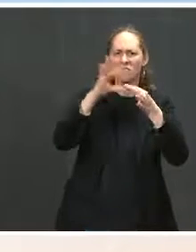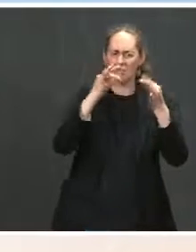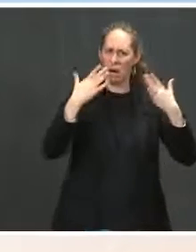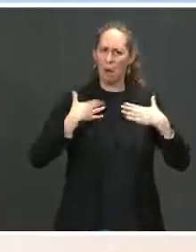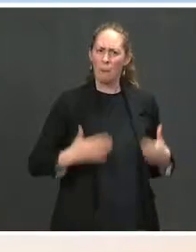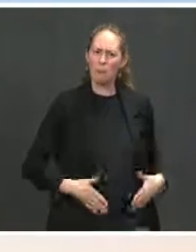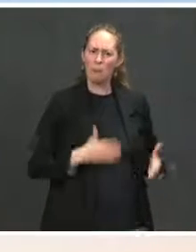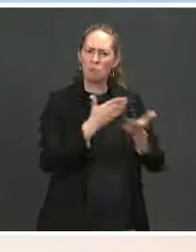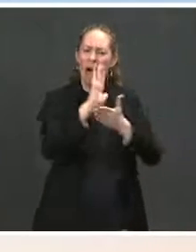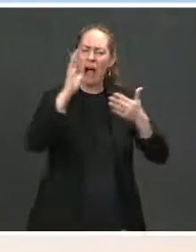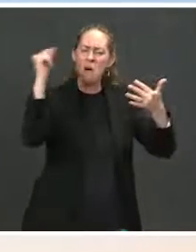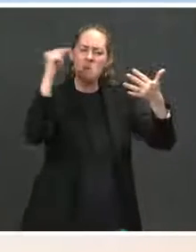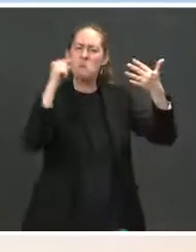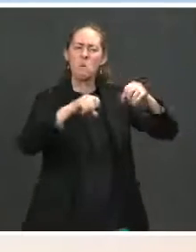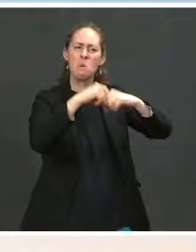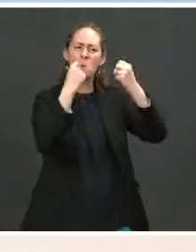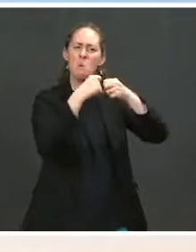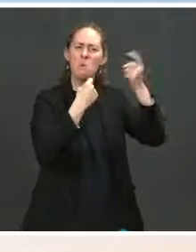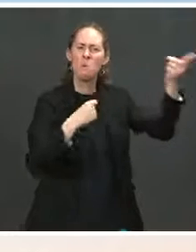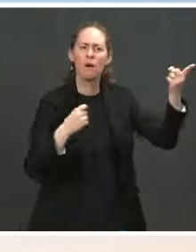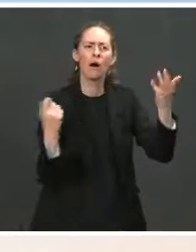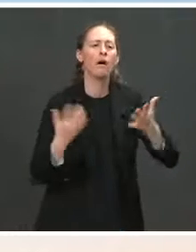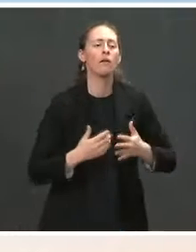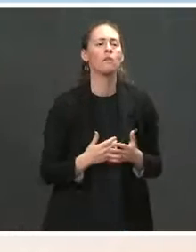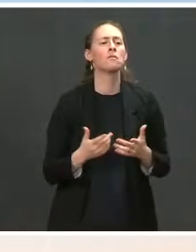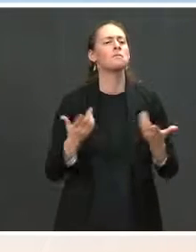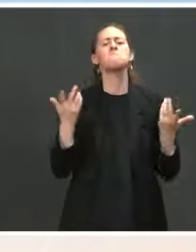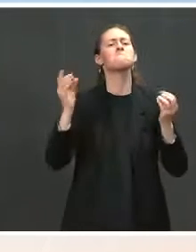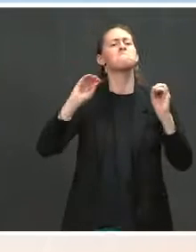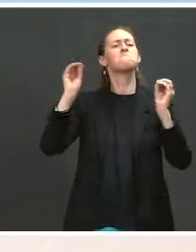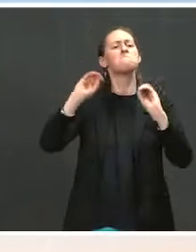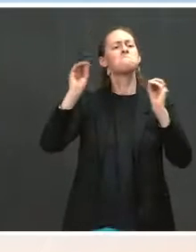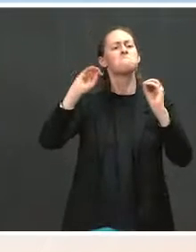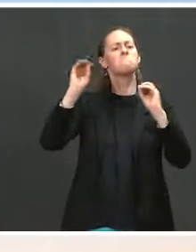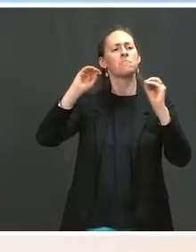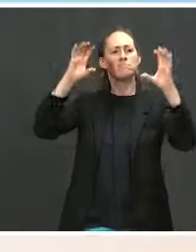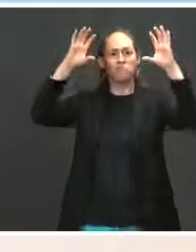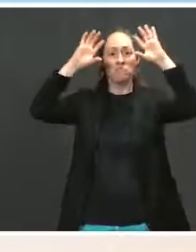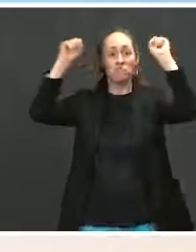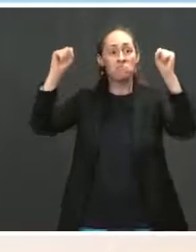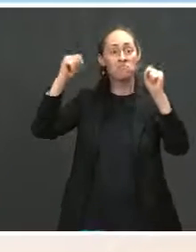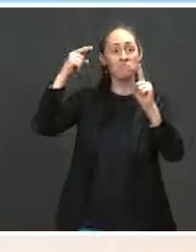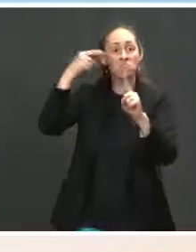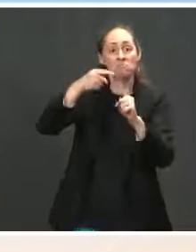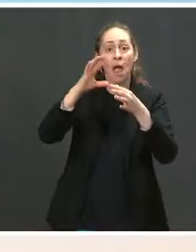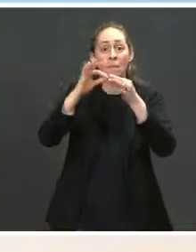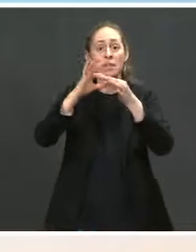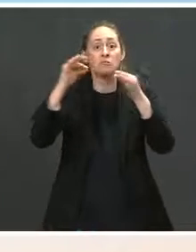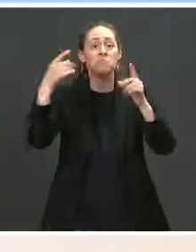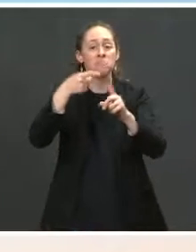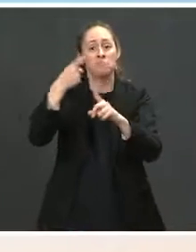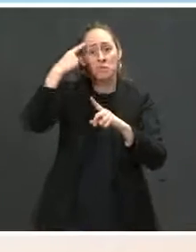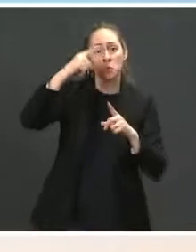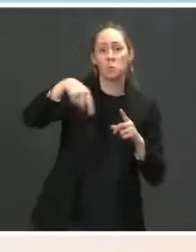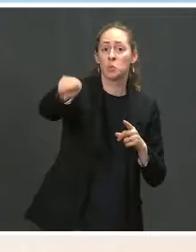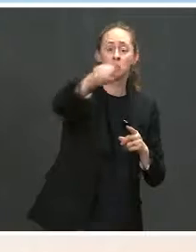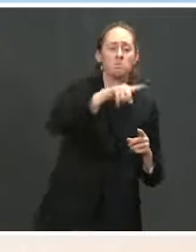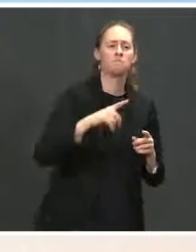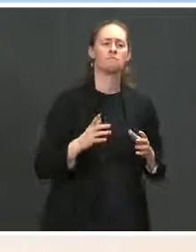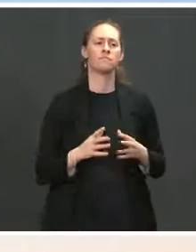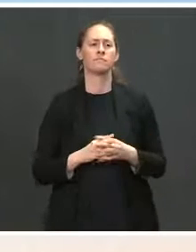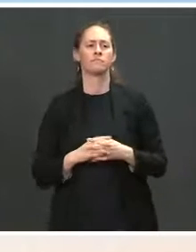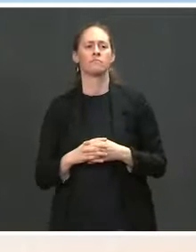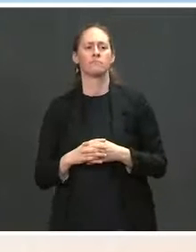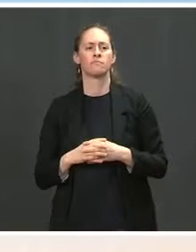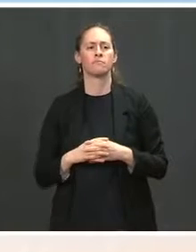president's comments to read out from the call. I will just say that The status, the health, the well-being